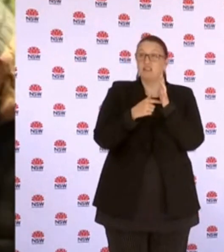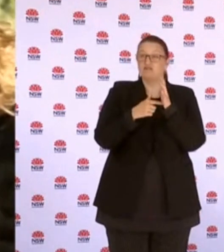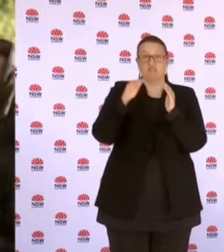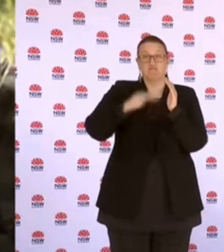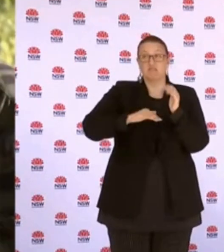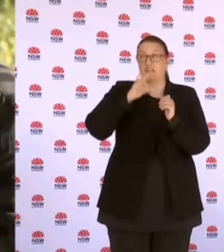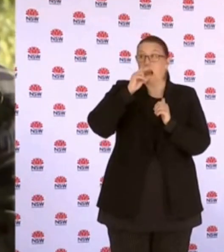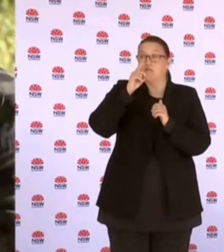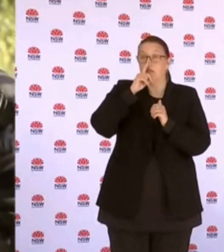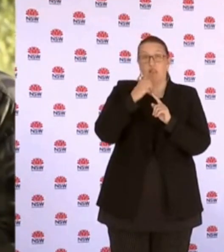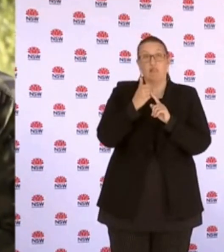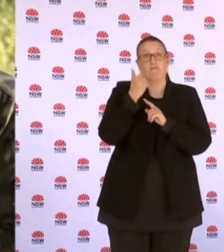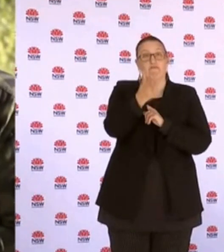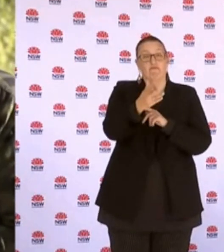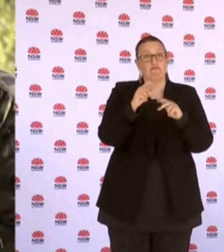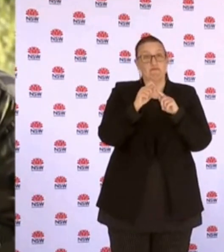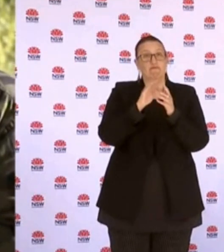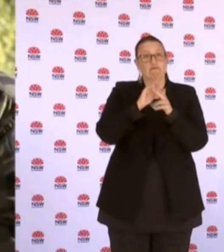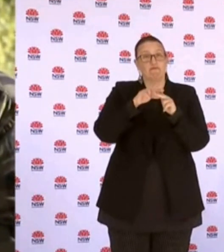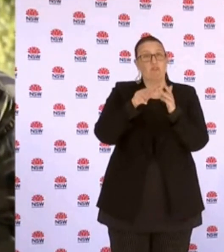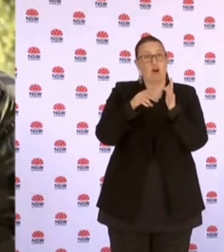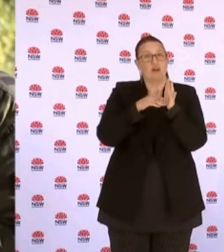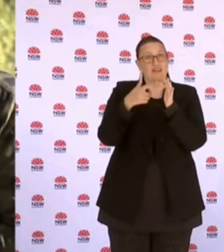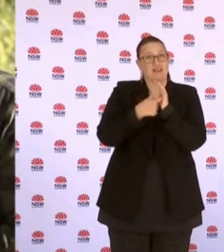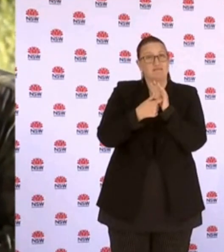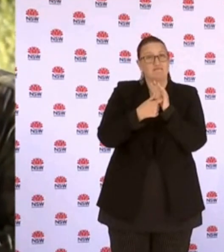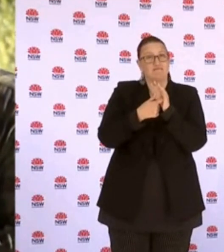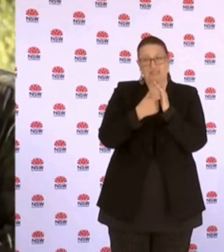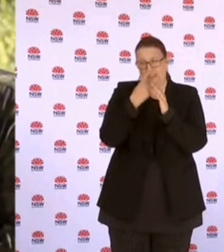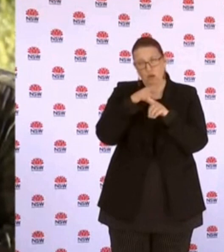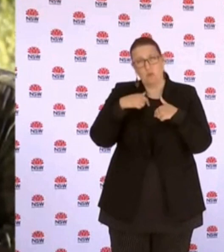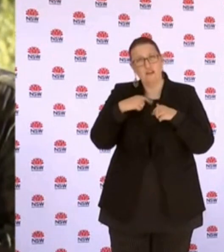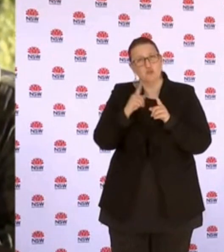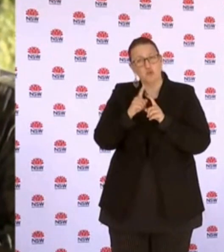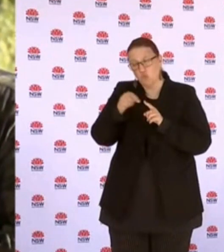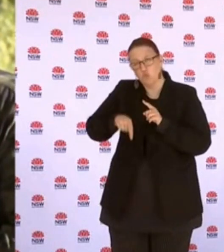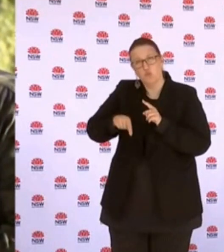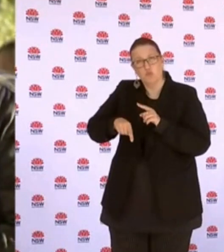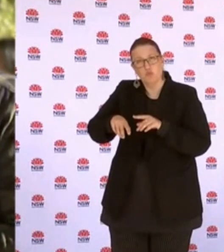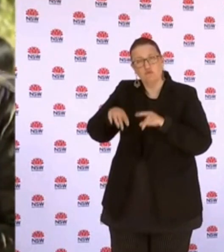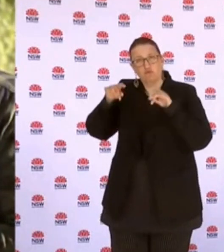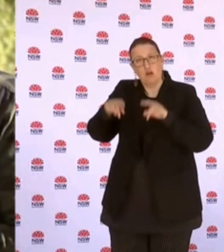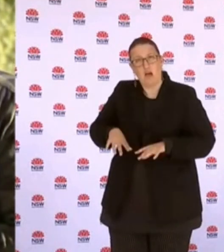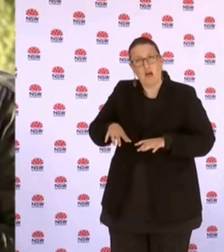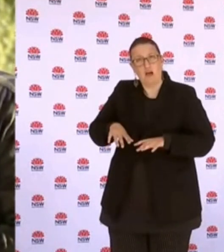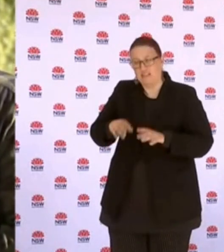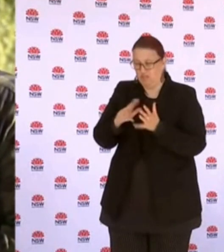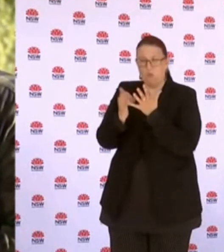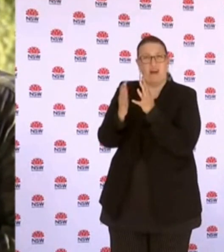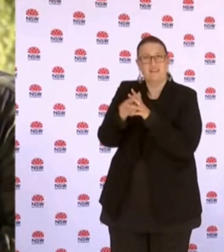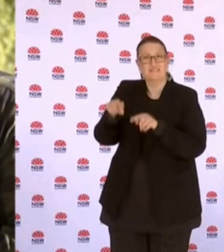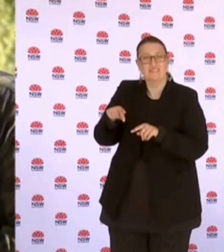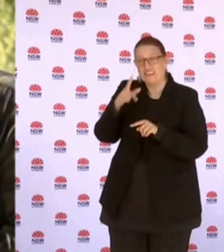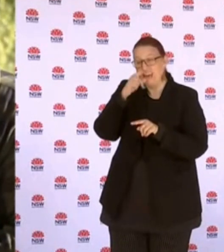And secondly, there is a suggestion that the Pfizer second jab can be spaced out more than 3 weeks to allow more young people to get their first